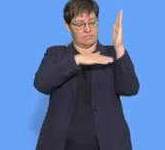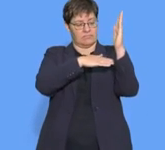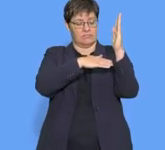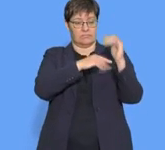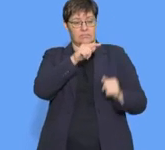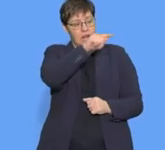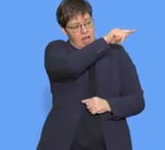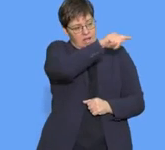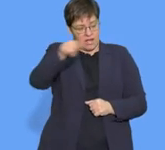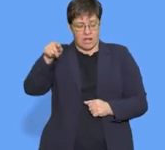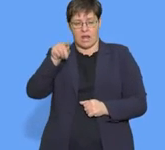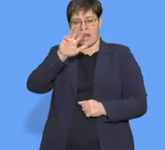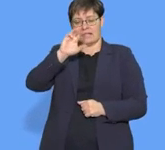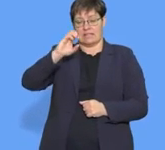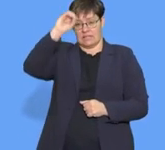perpendicular